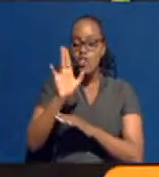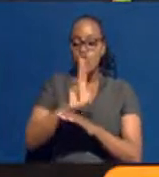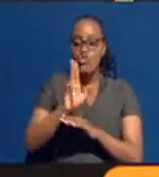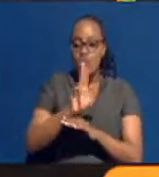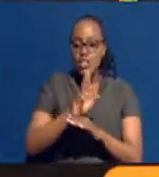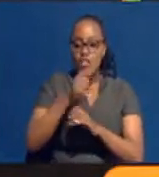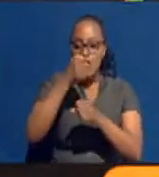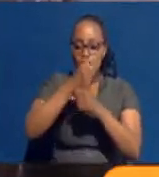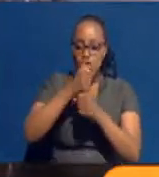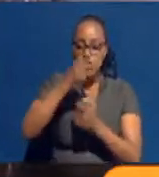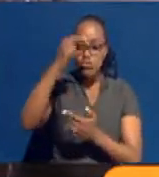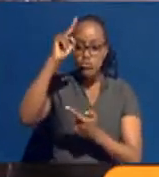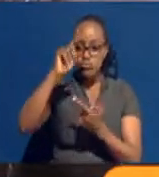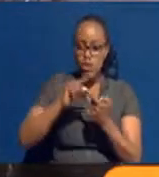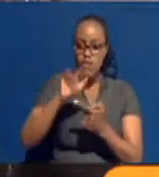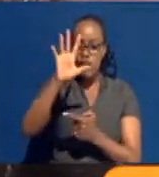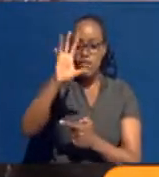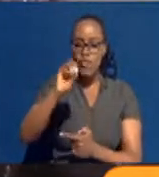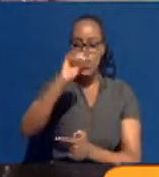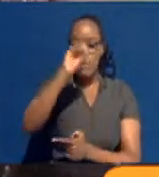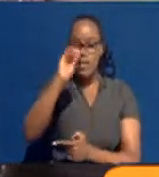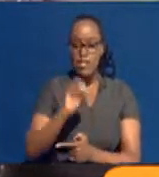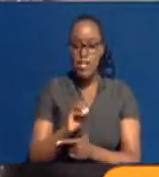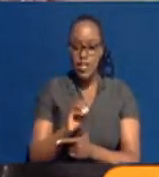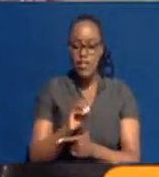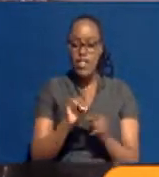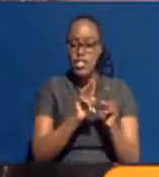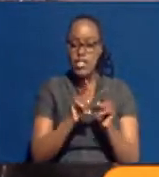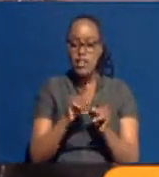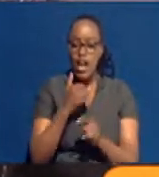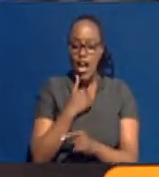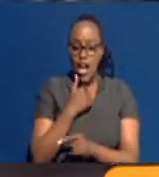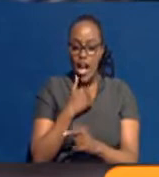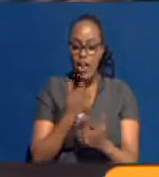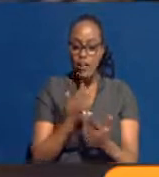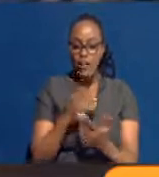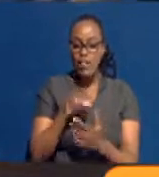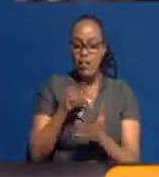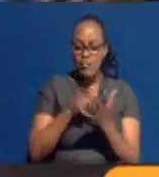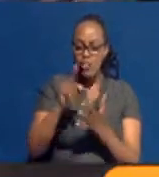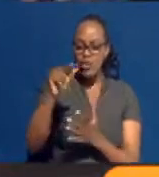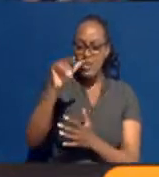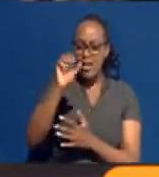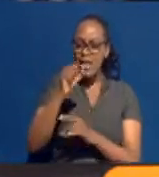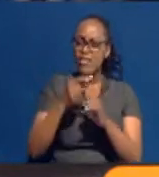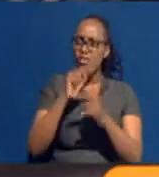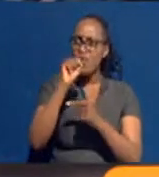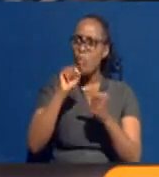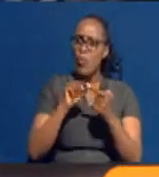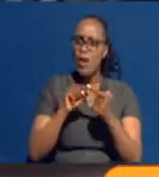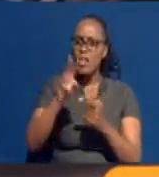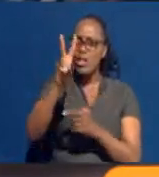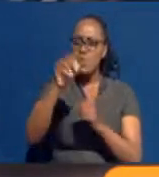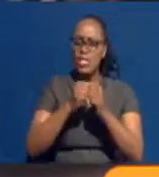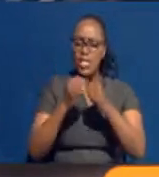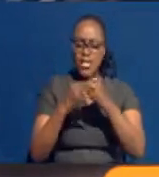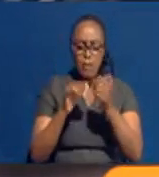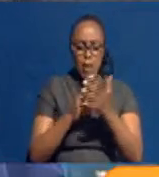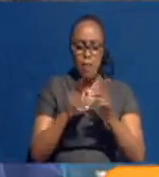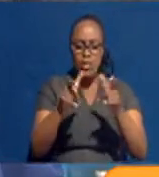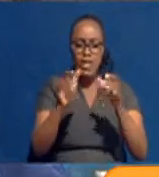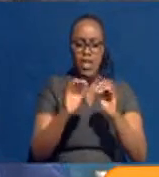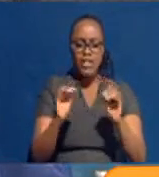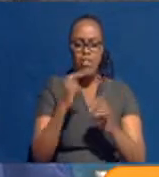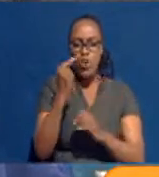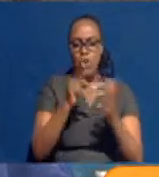of operation by nearly 50%. I've not bought gas since 2018, but I